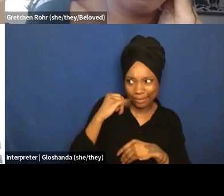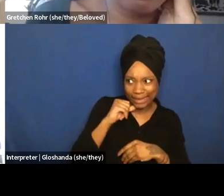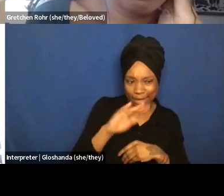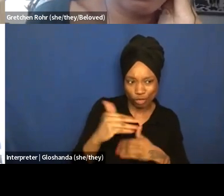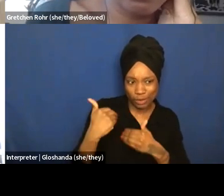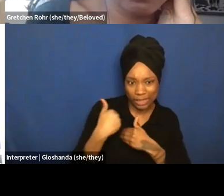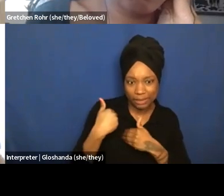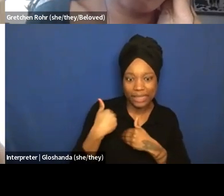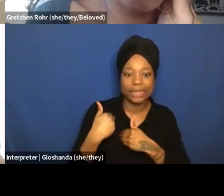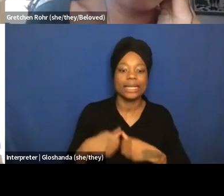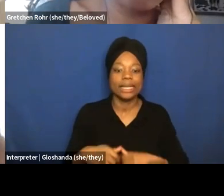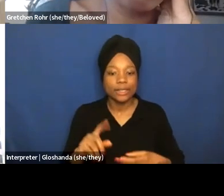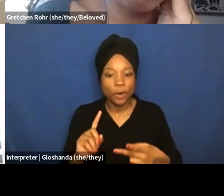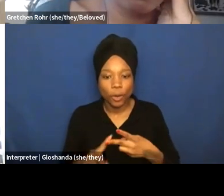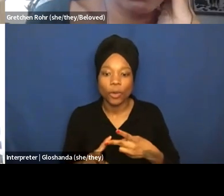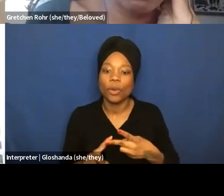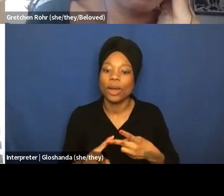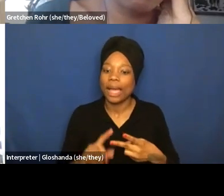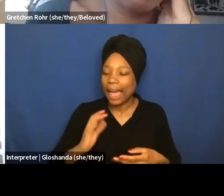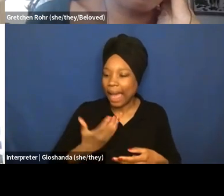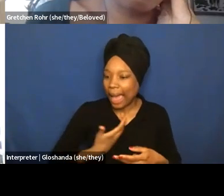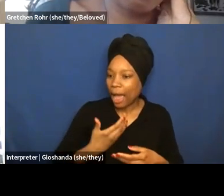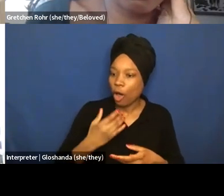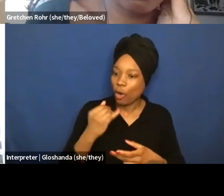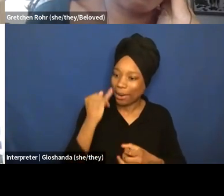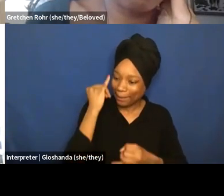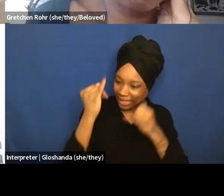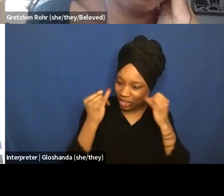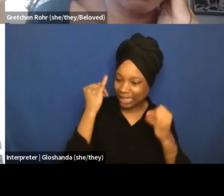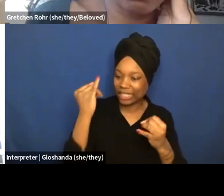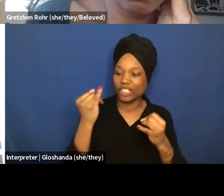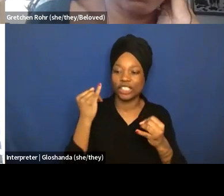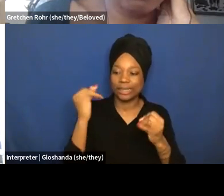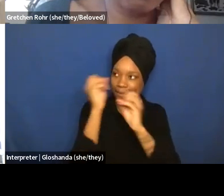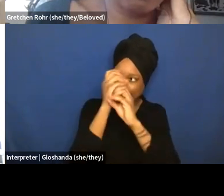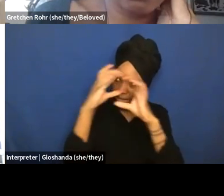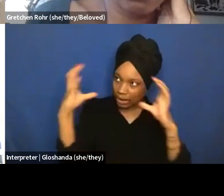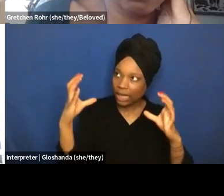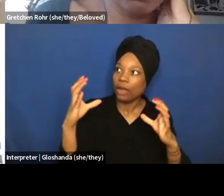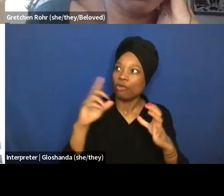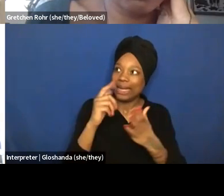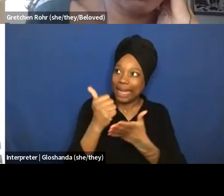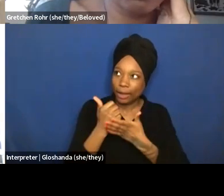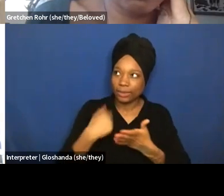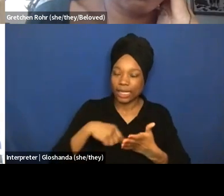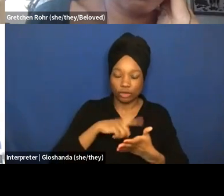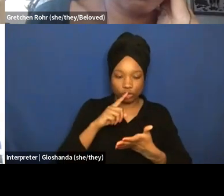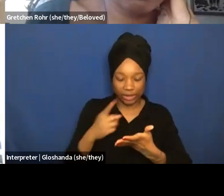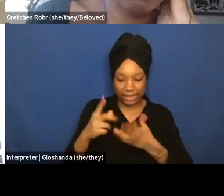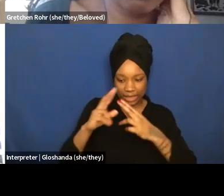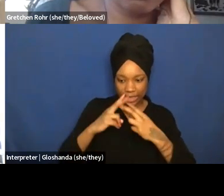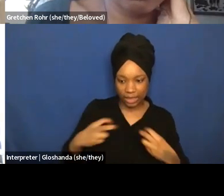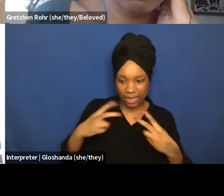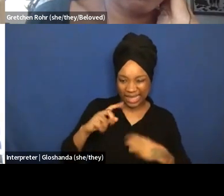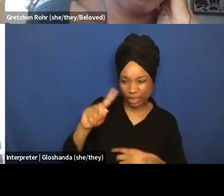Unsiloing our imaginations accordingly is everything to be able to engage this question in a robust,